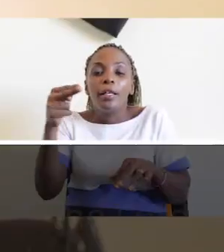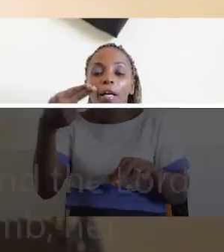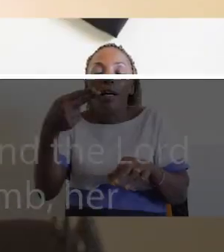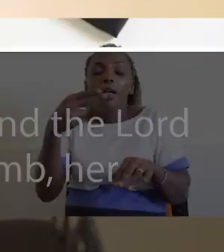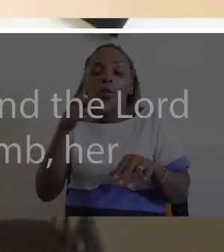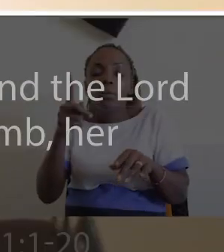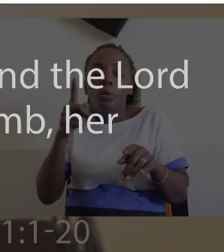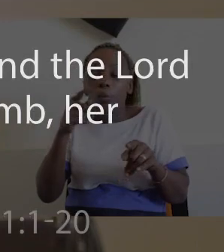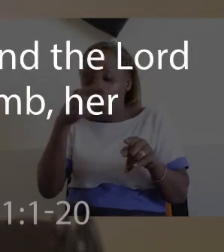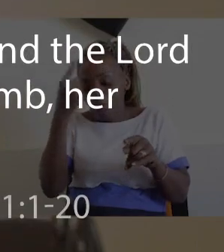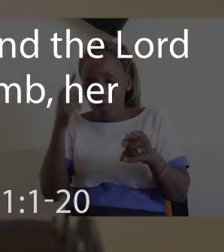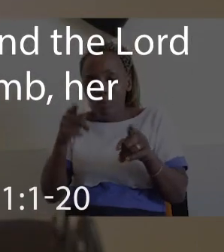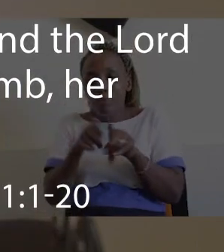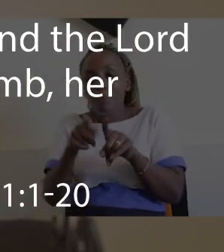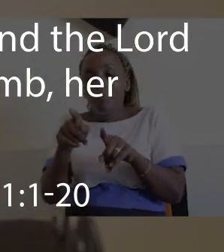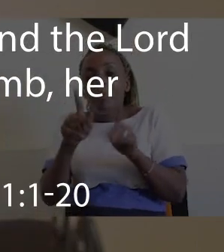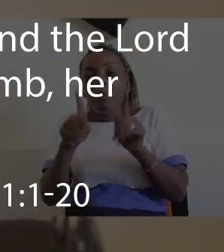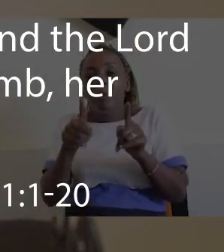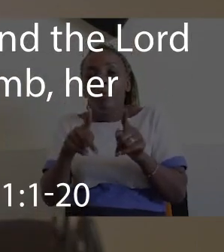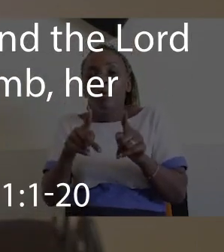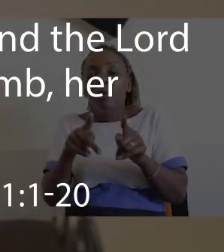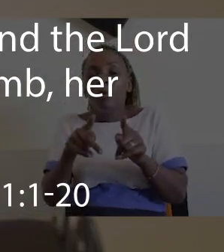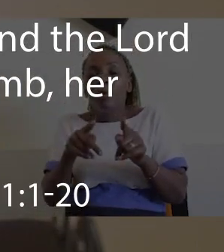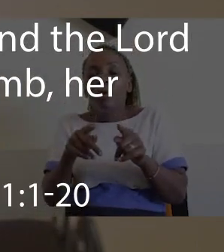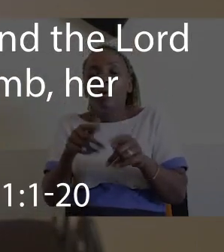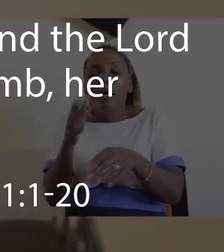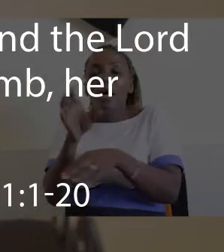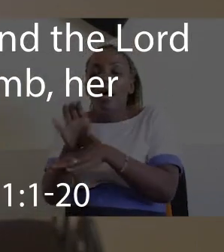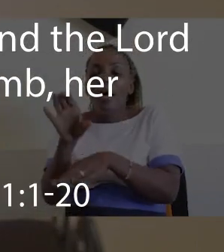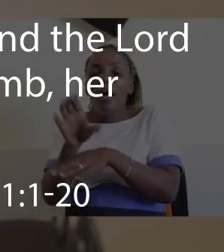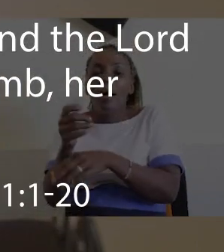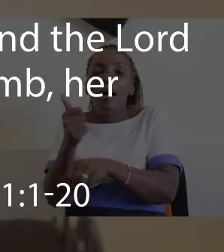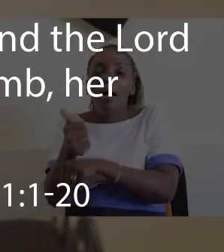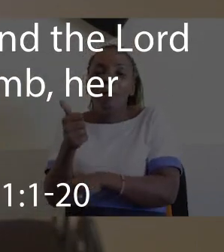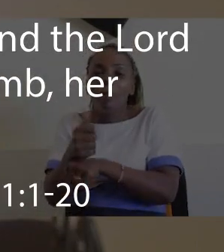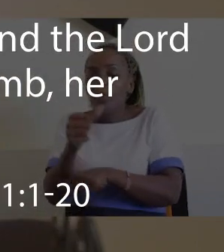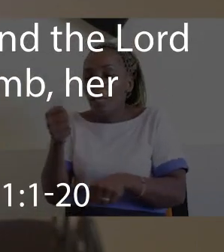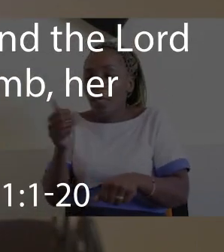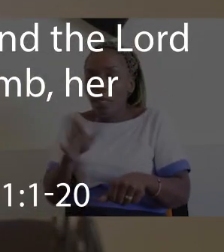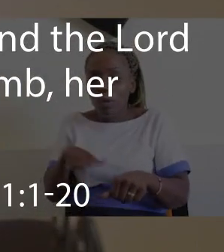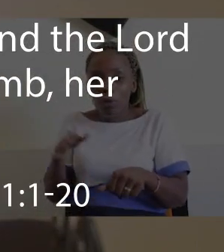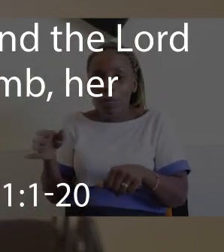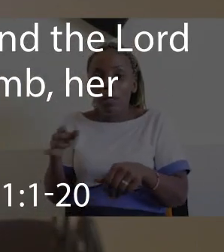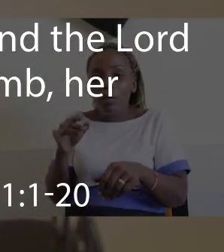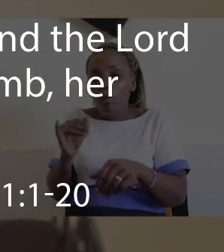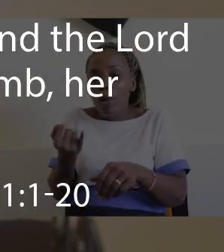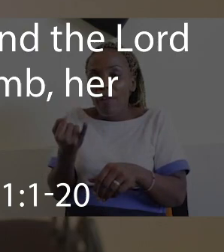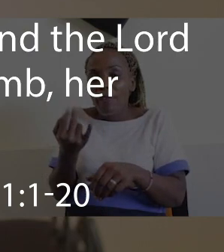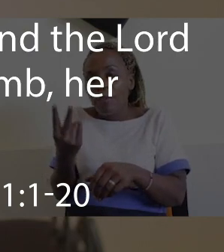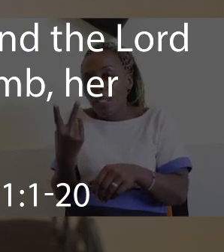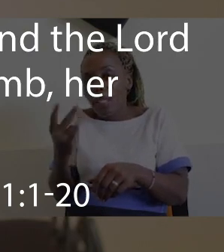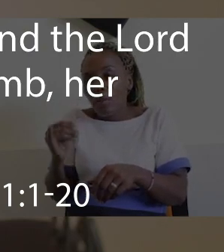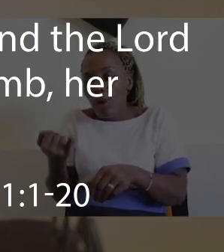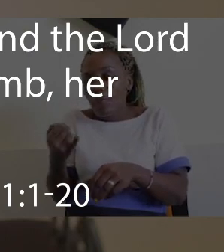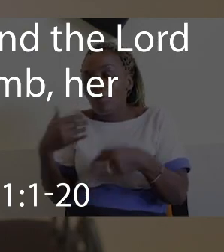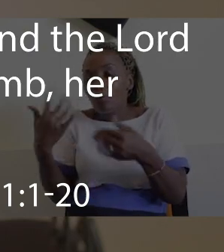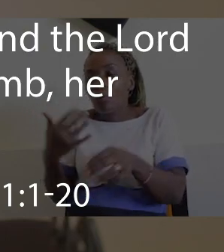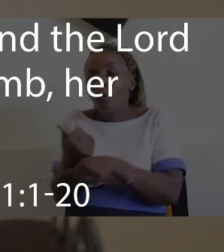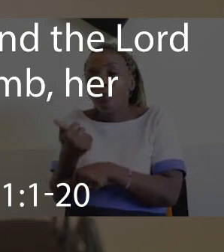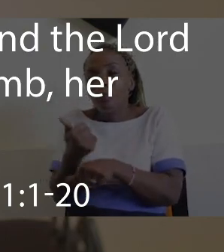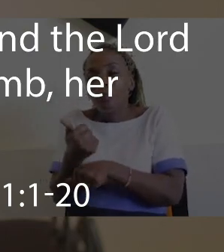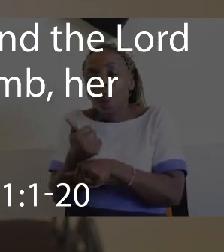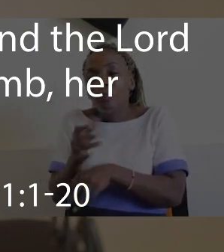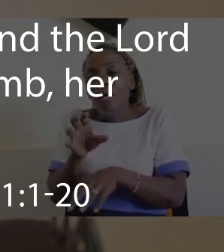was, because of this, she was constantly under ridicule by her co-wife. And this co-wife actually